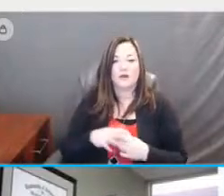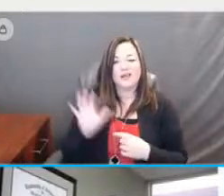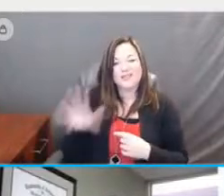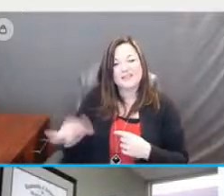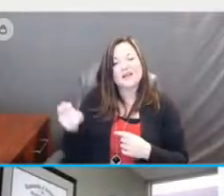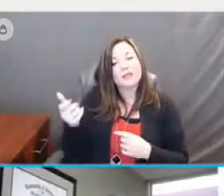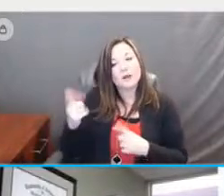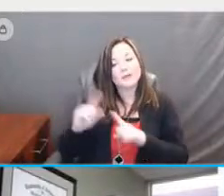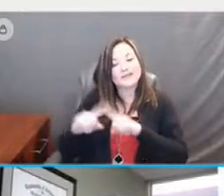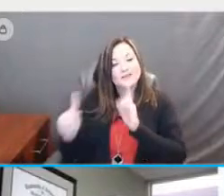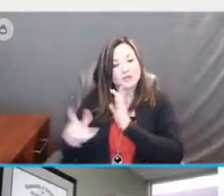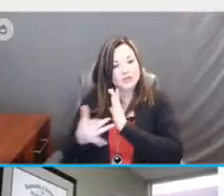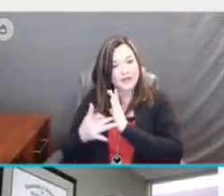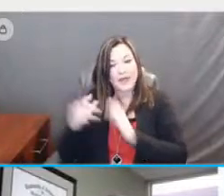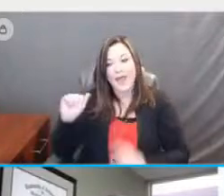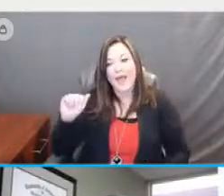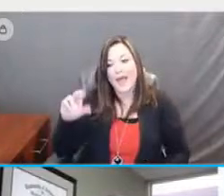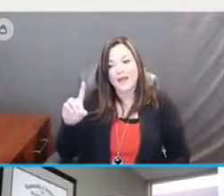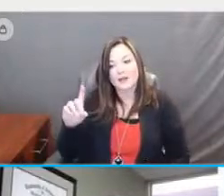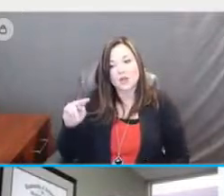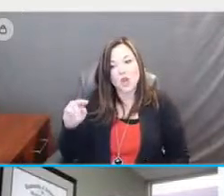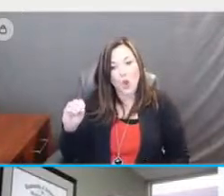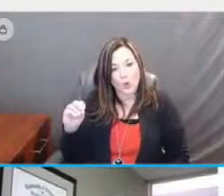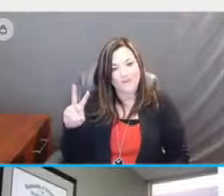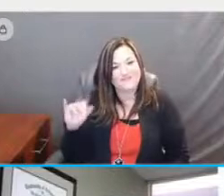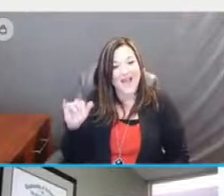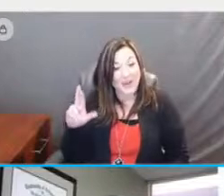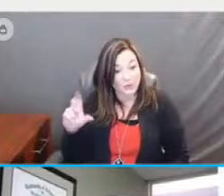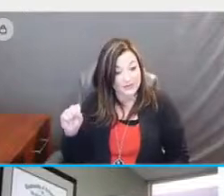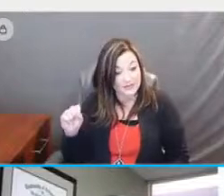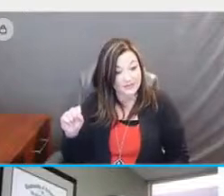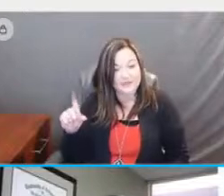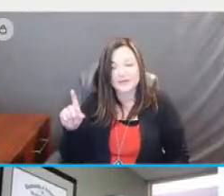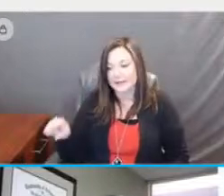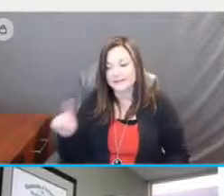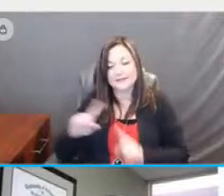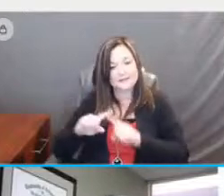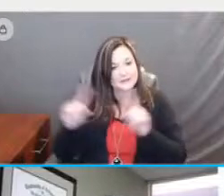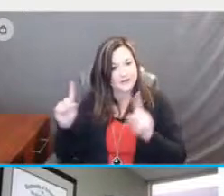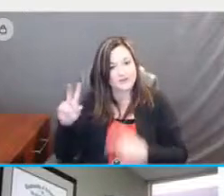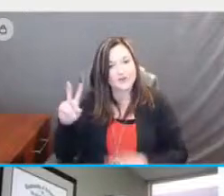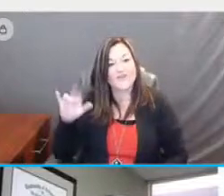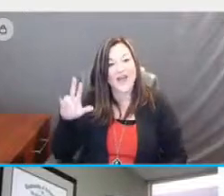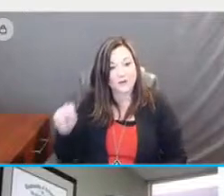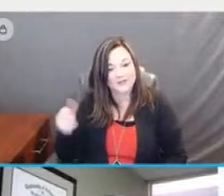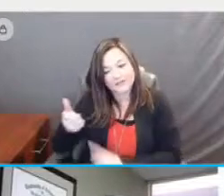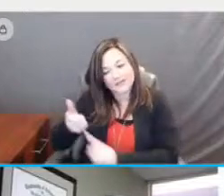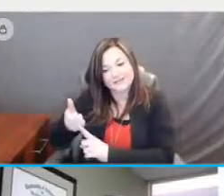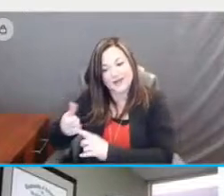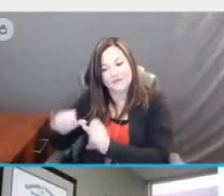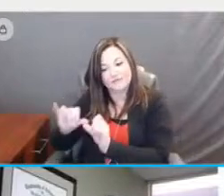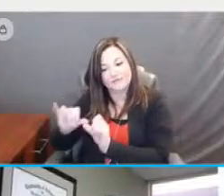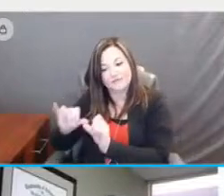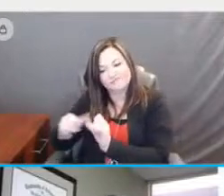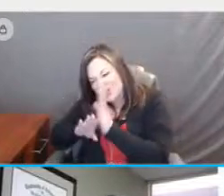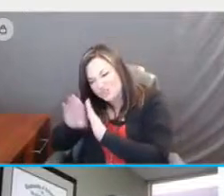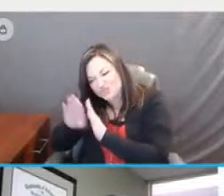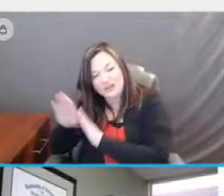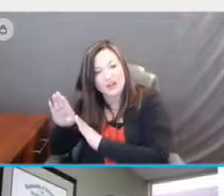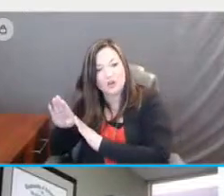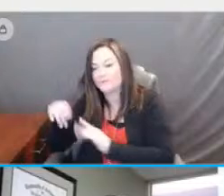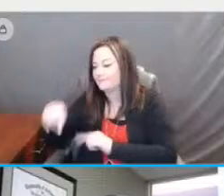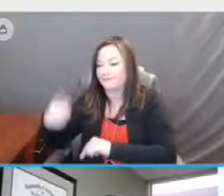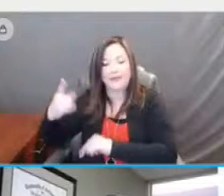different technology. It's an adenovirus, which is a completely different virus that has been engineered, and it